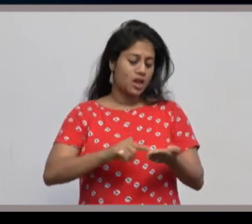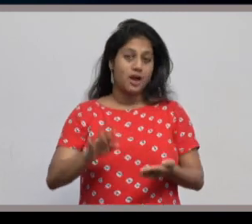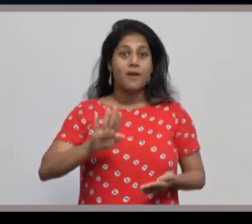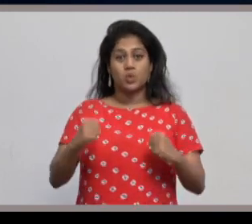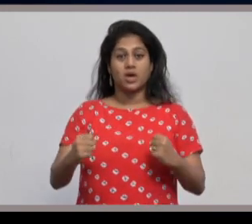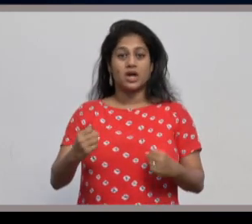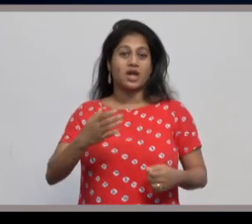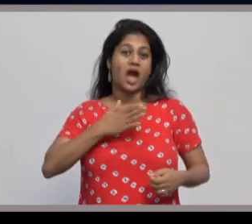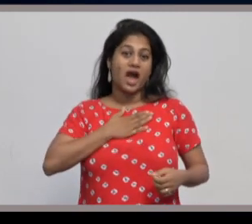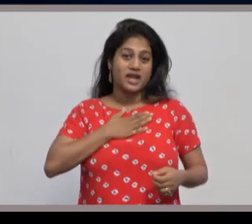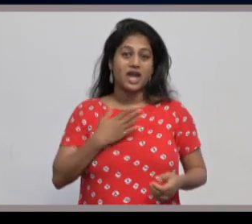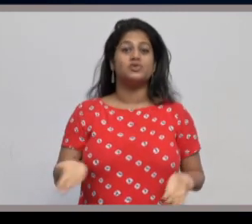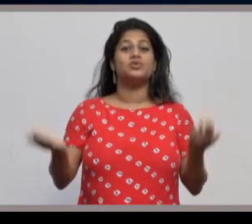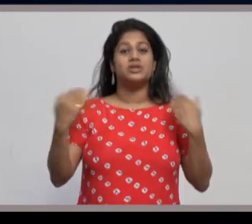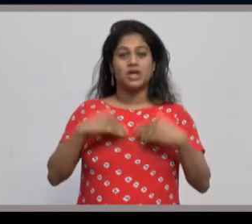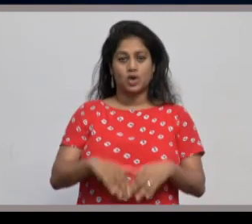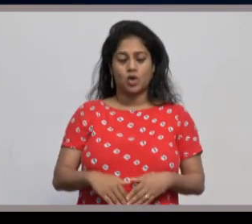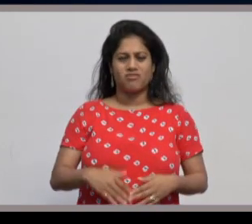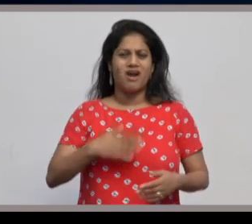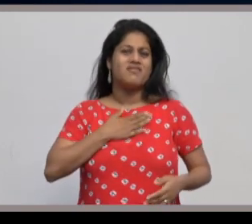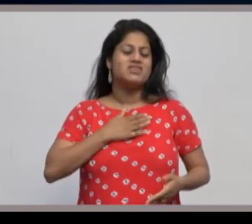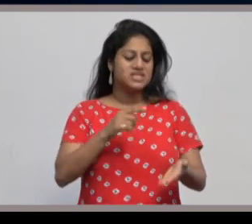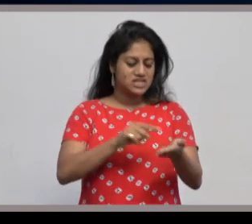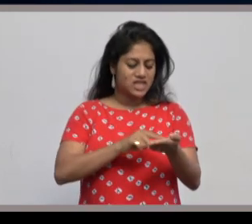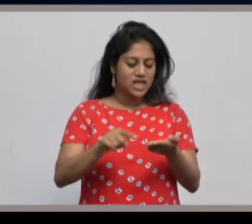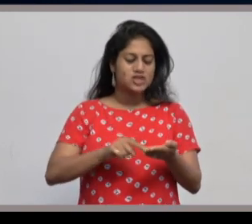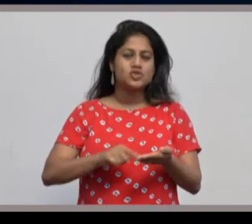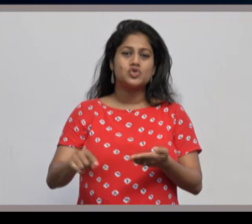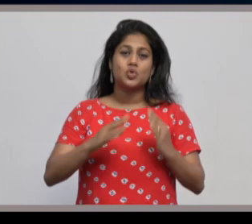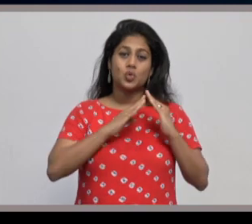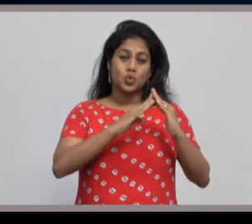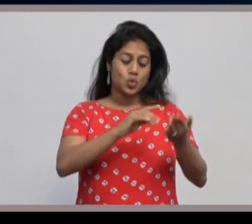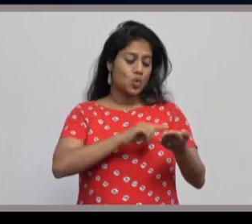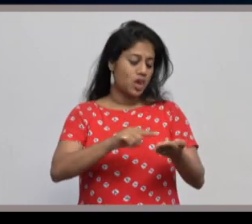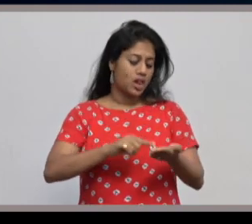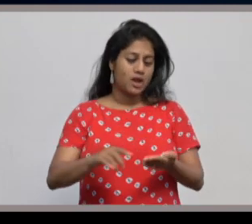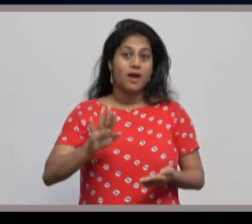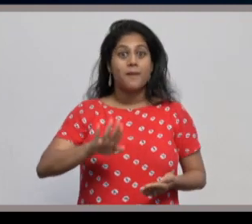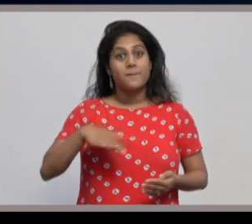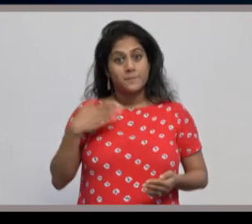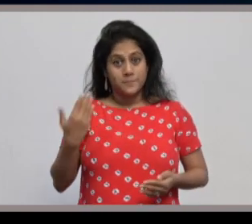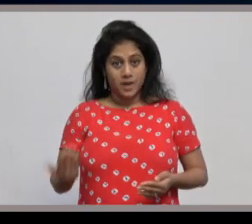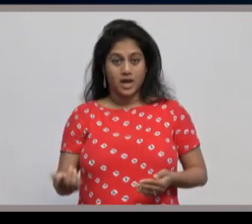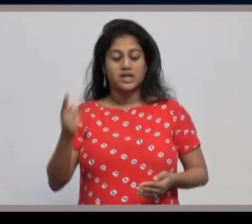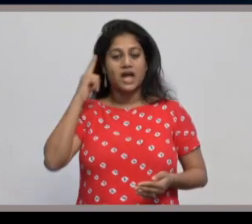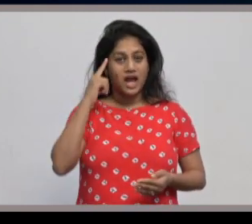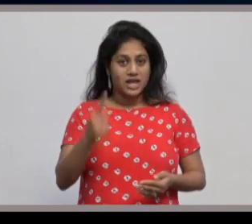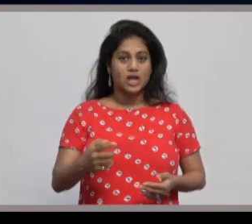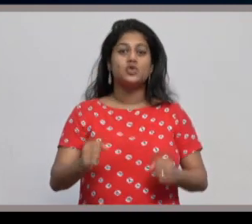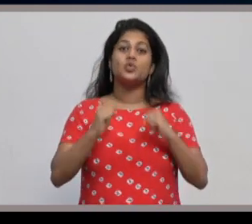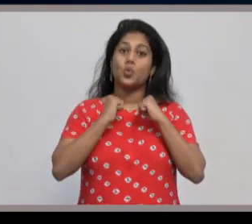difficult time. So I went to the printing press and began my work by trying to complete a small printing order which had